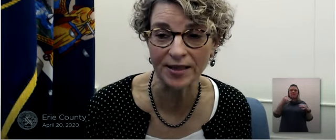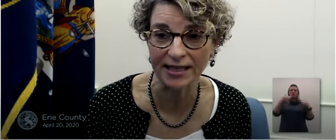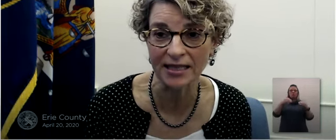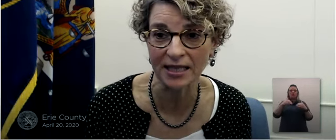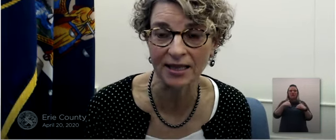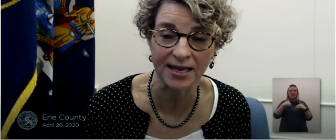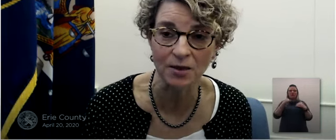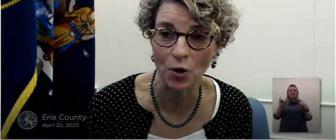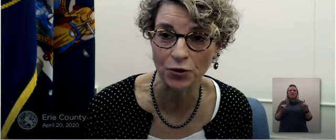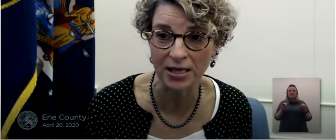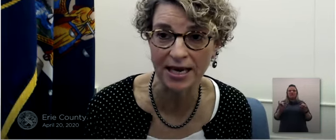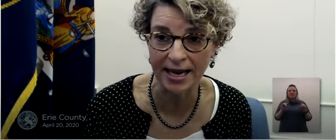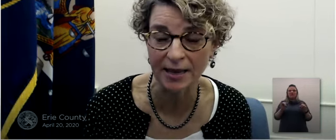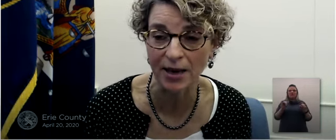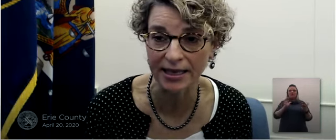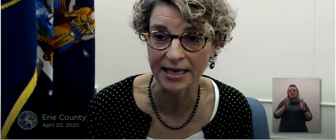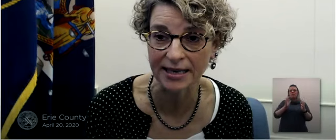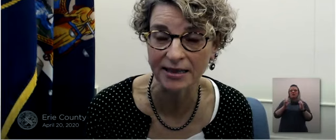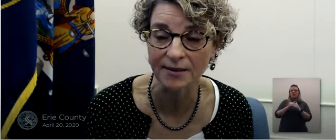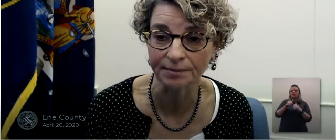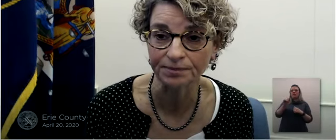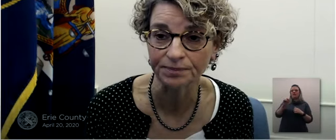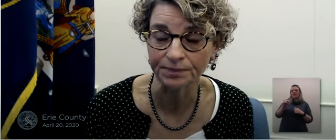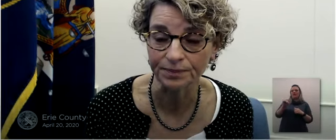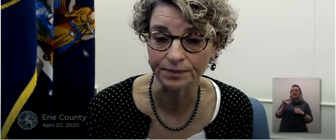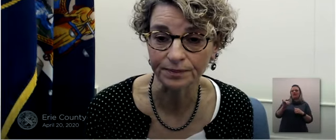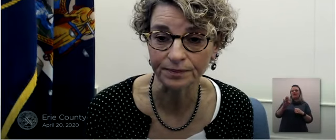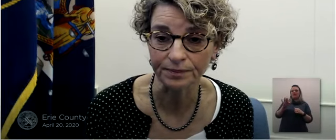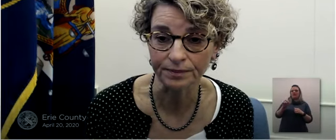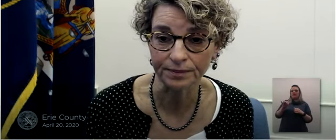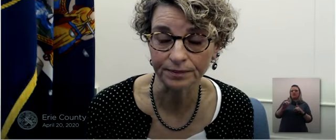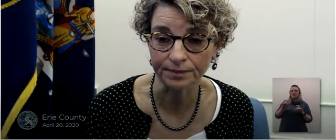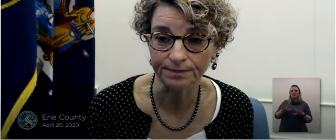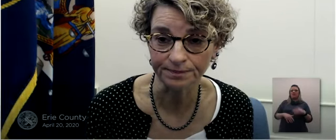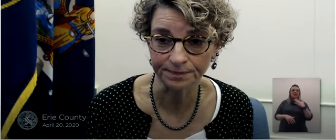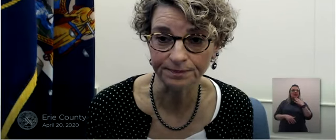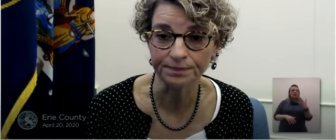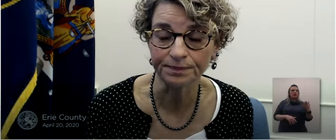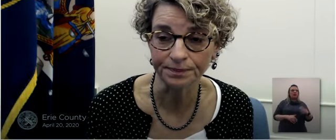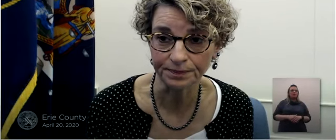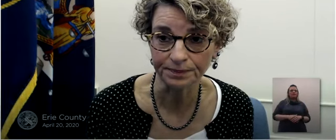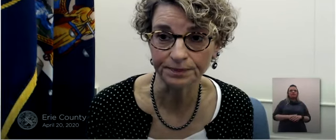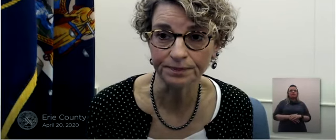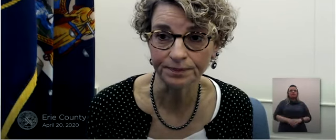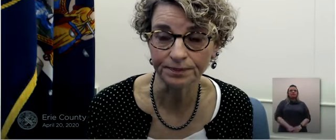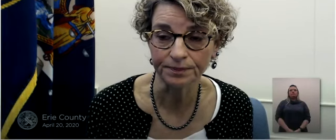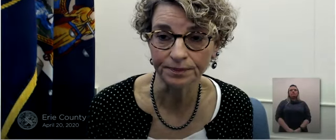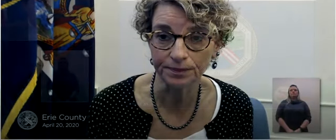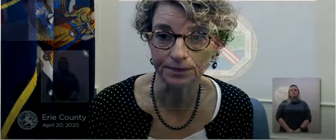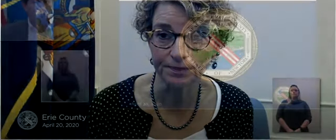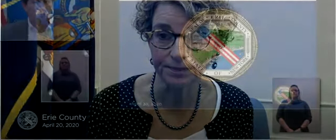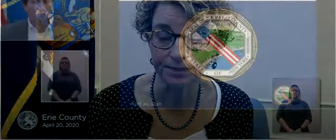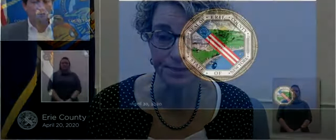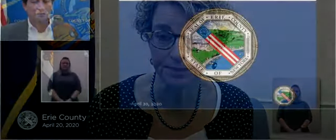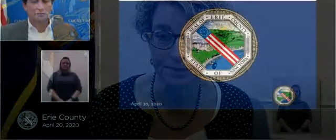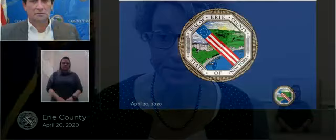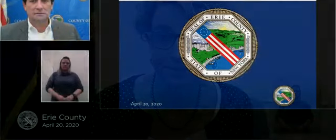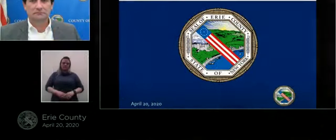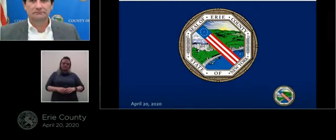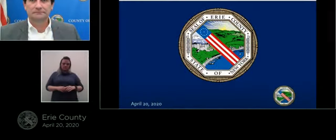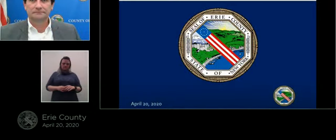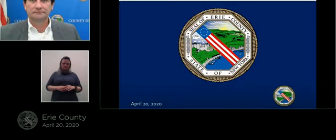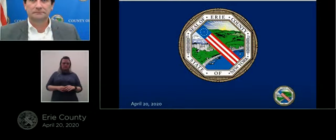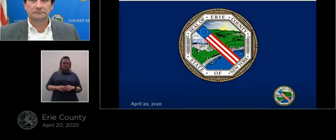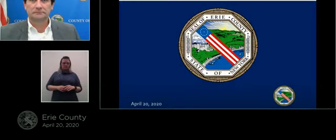with COVID-19 as opposed to the antibody tests. Thank you. Thank you. WIVB, Marley